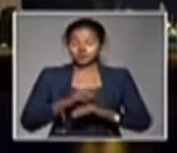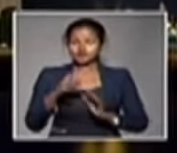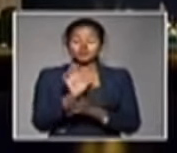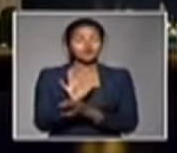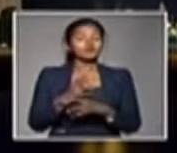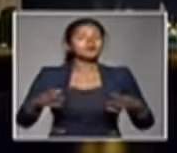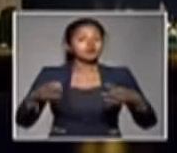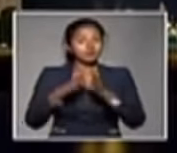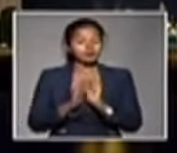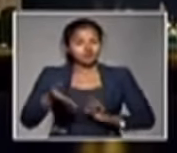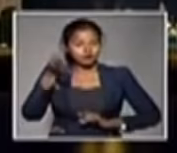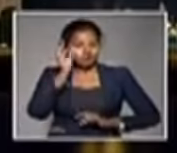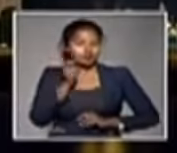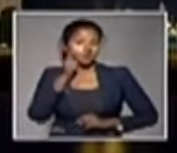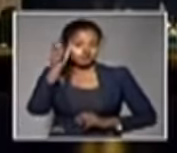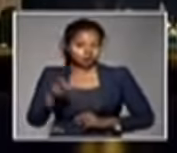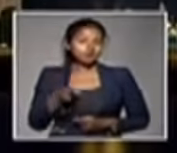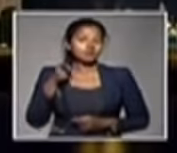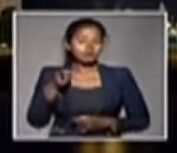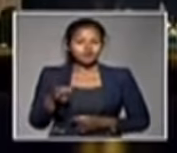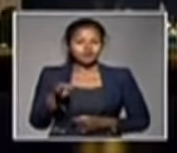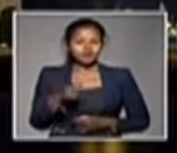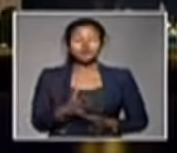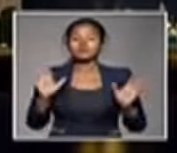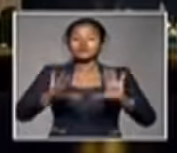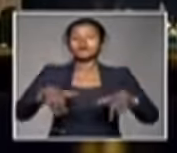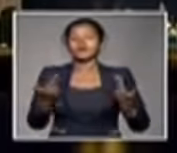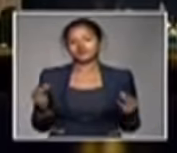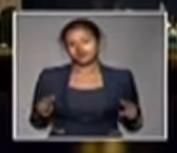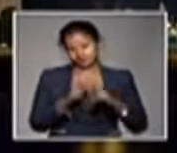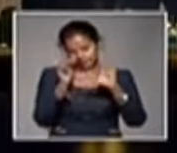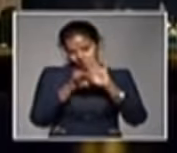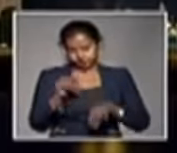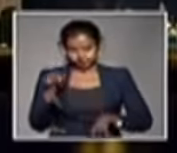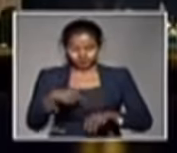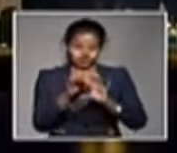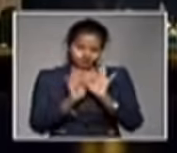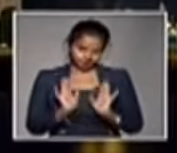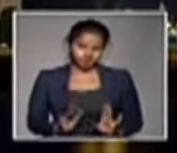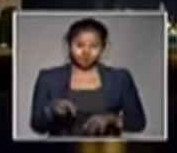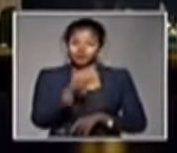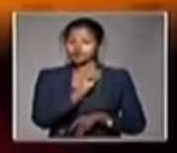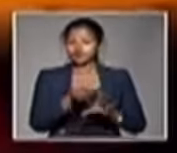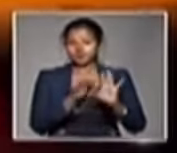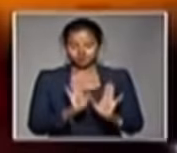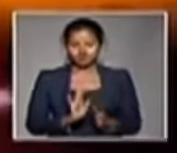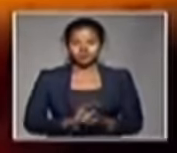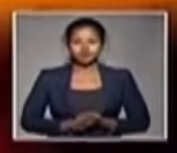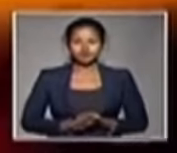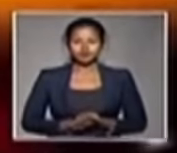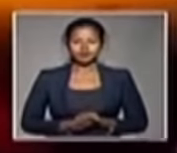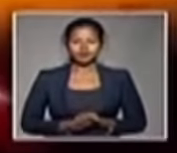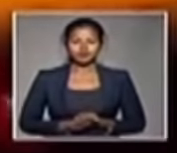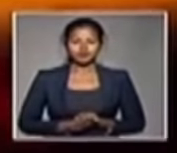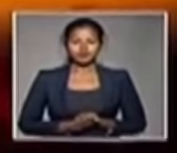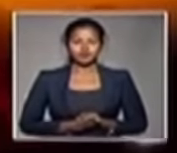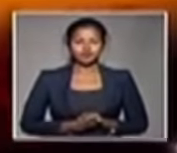Party, Maithripala Sirisena, was absent at the parliamentary sessions yesterday.